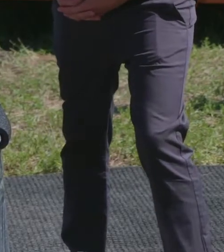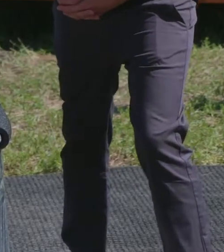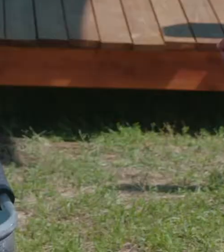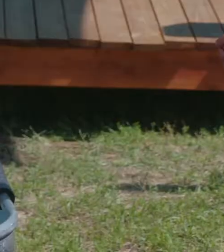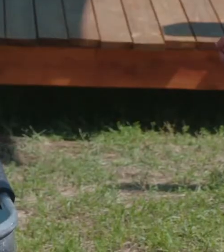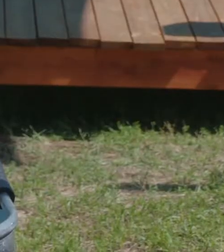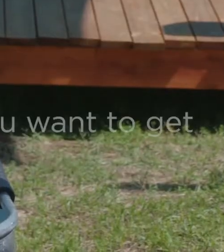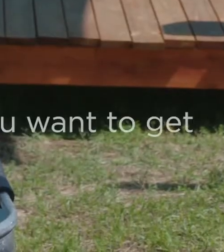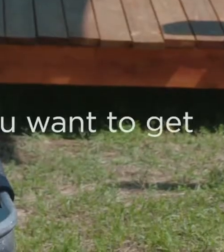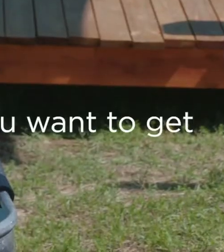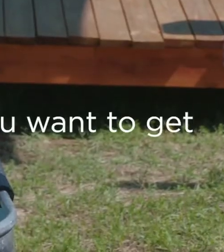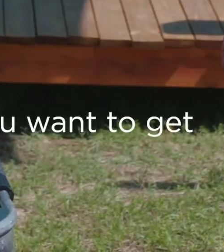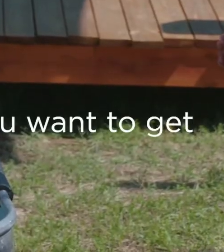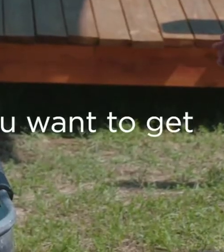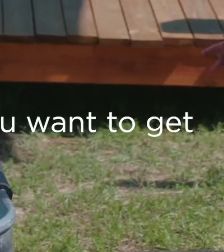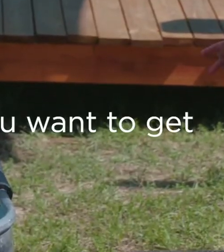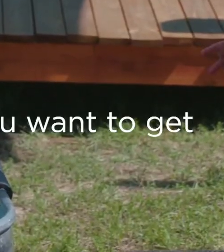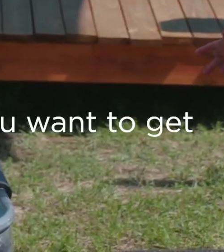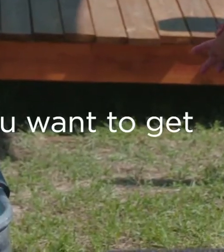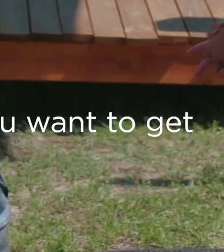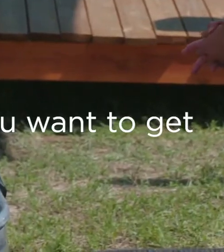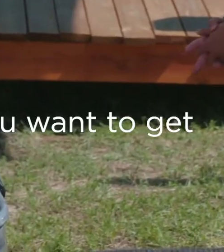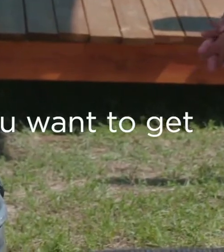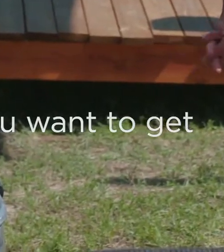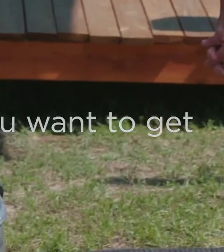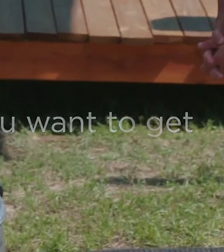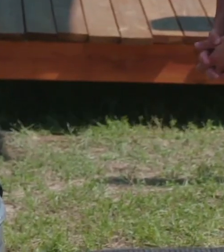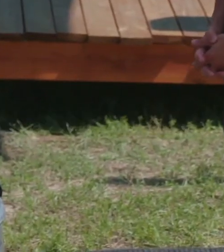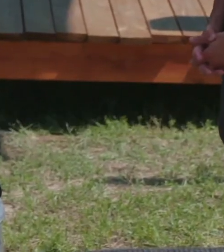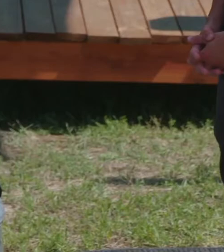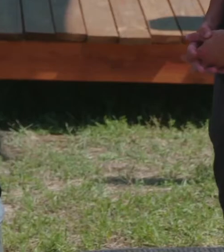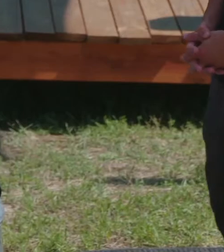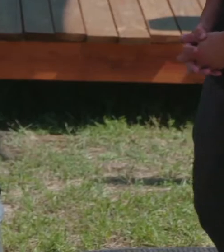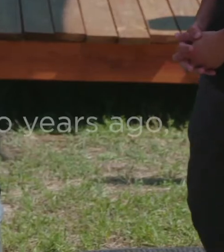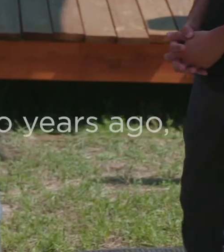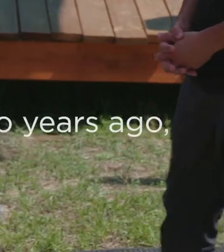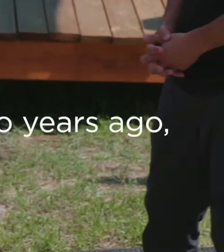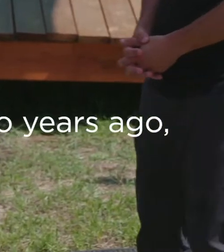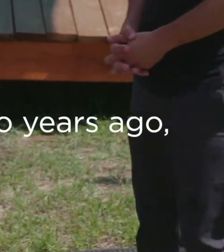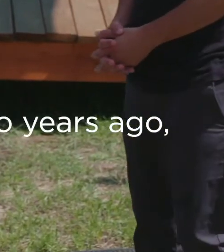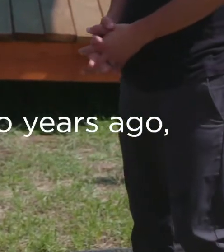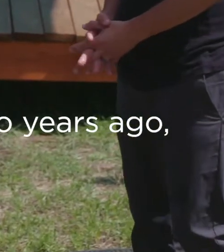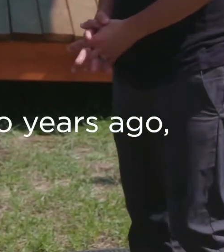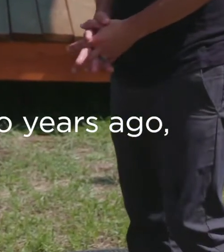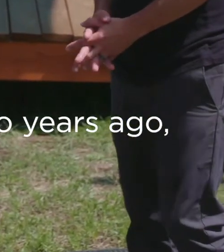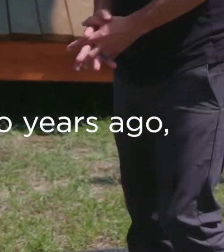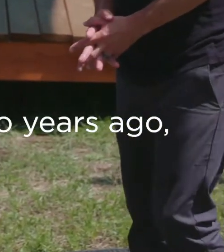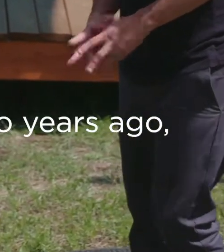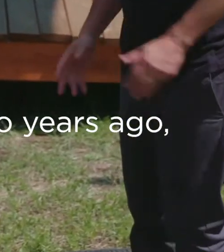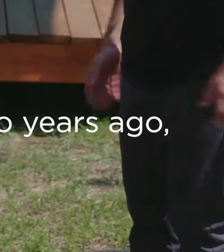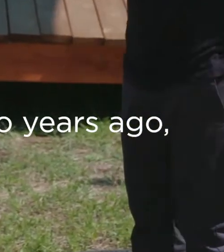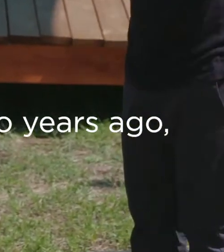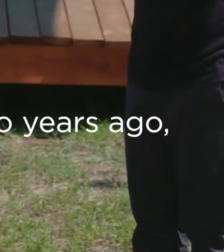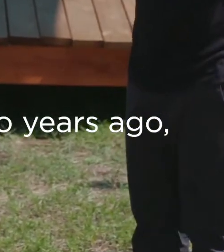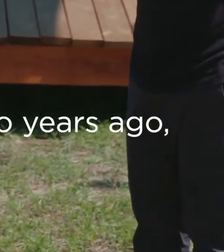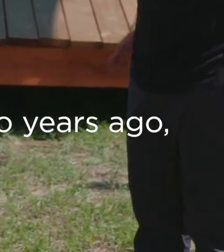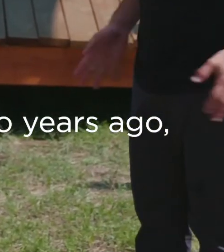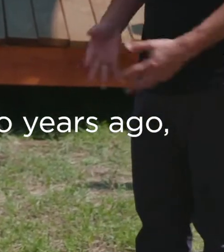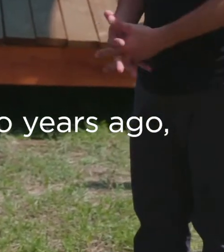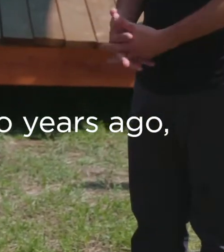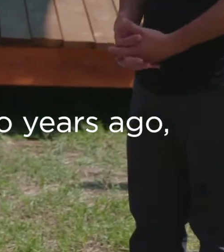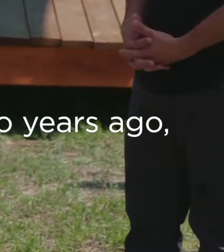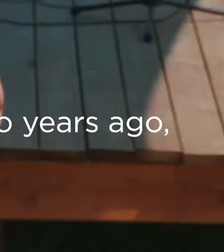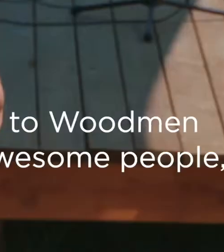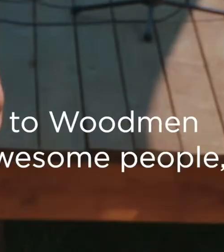of the way. Would you share with everyone why you want to get baptized, Gabe? So I gave my life to Christ a little over 2 years ago while I was up